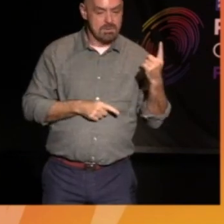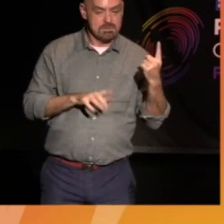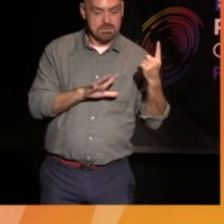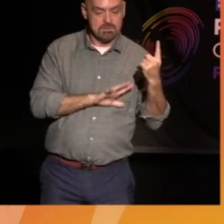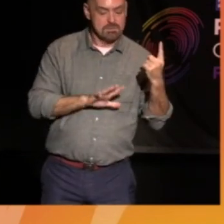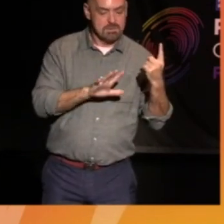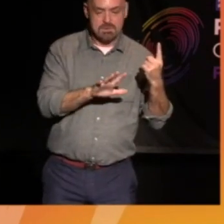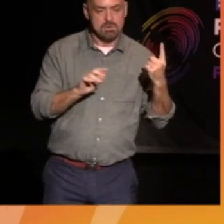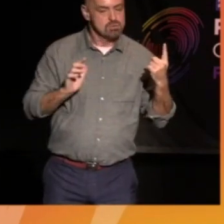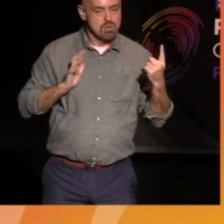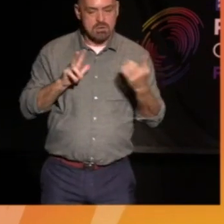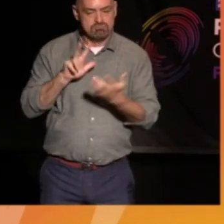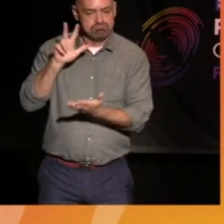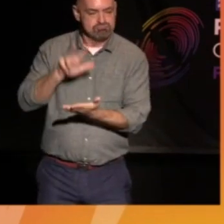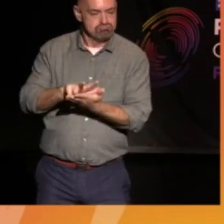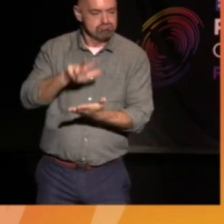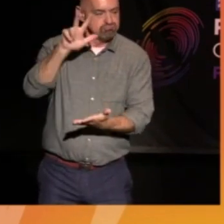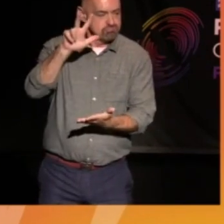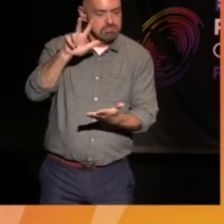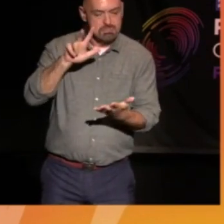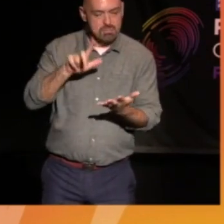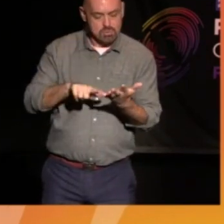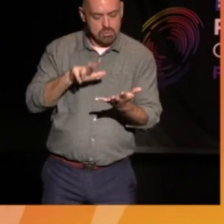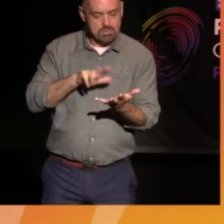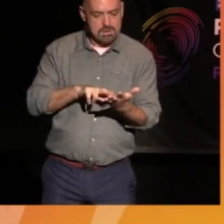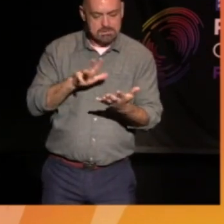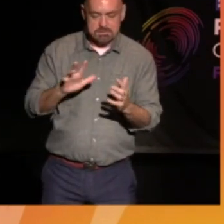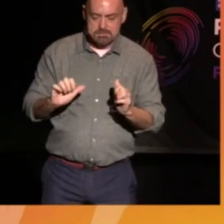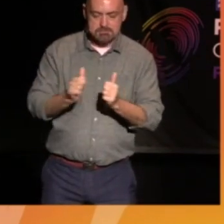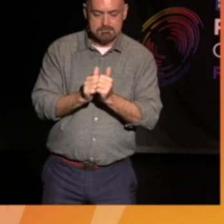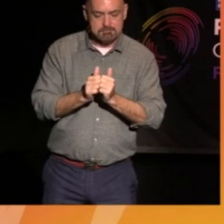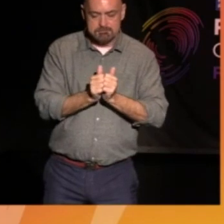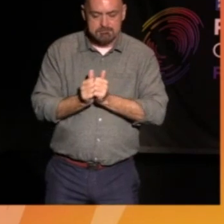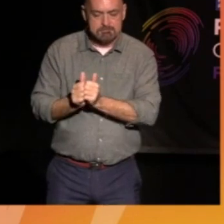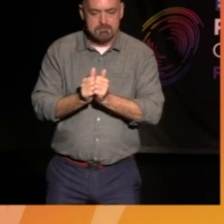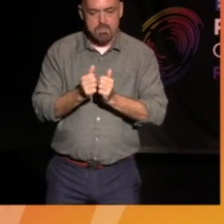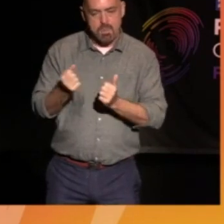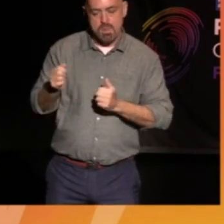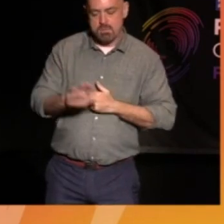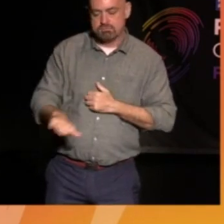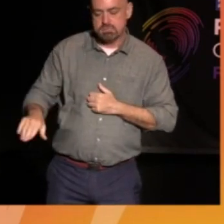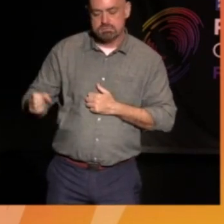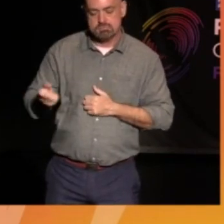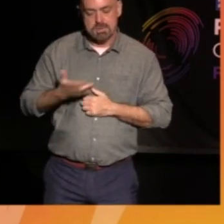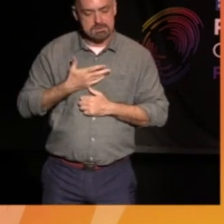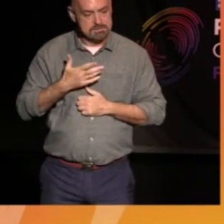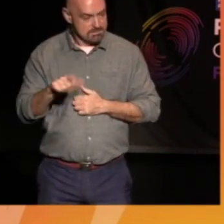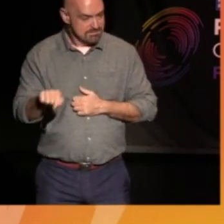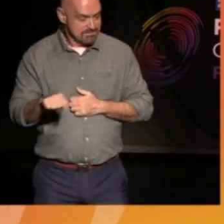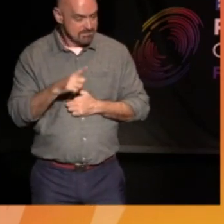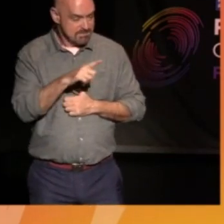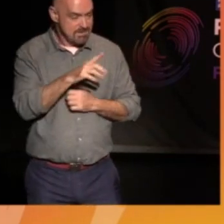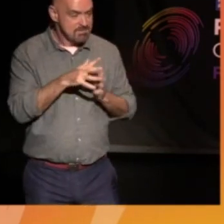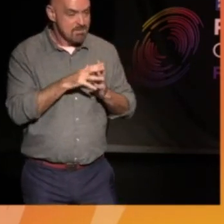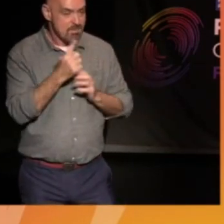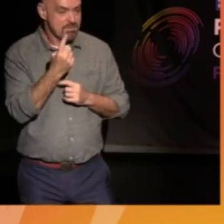not ratified the United Nations Convention on the Rights of the Child, UNCRC.